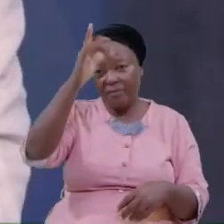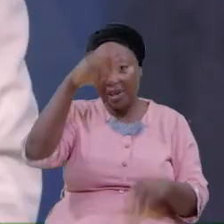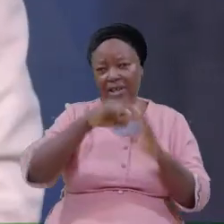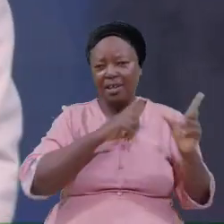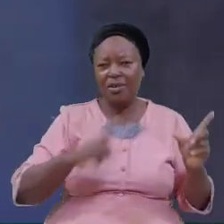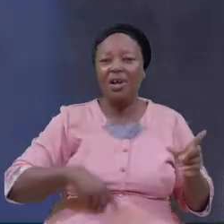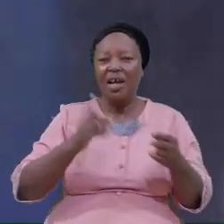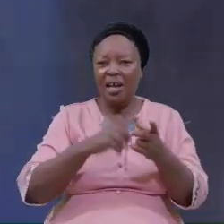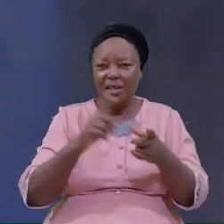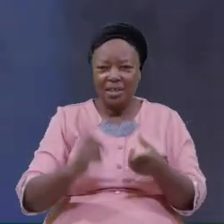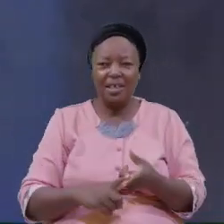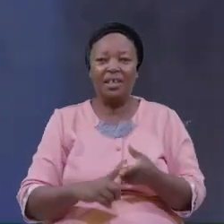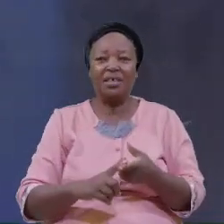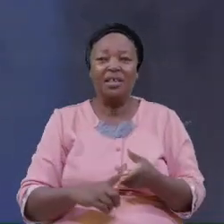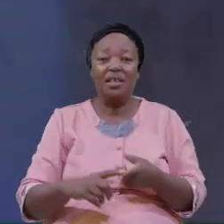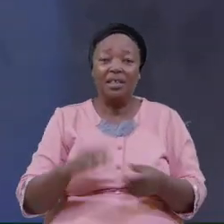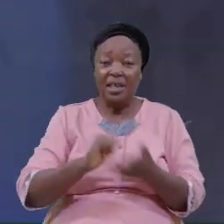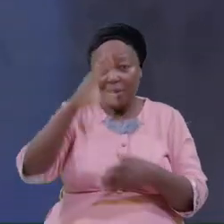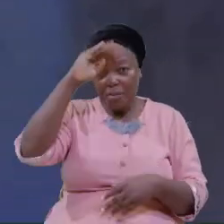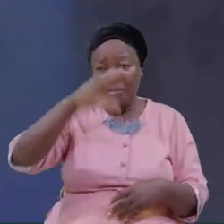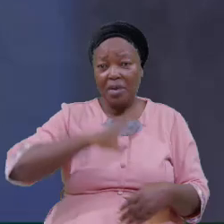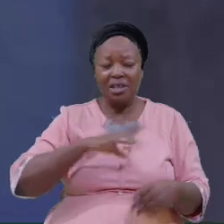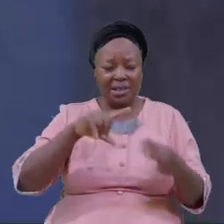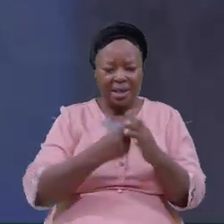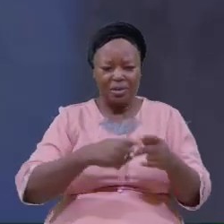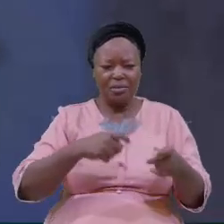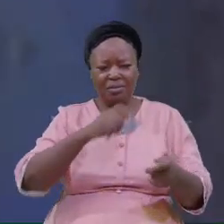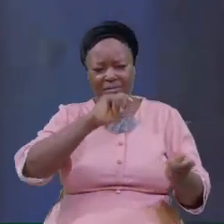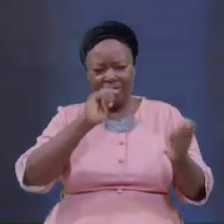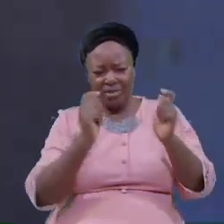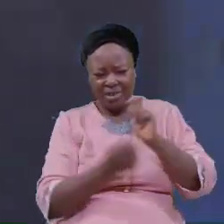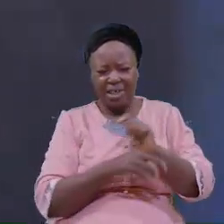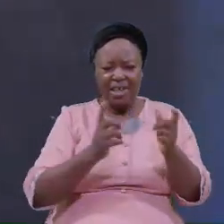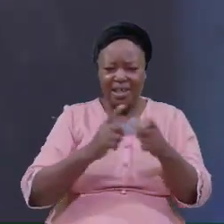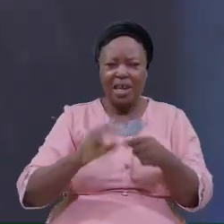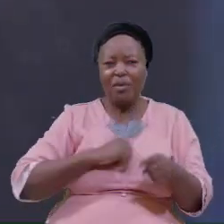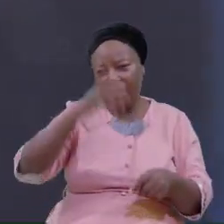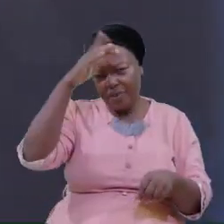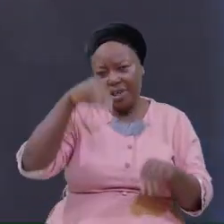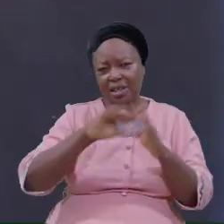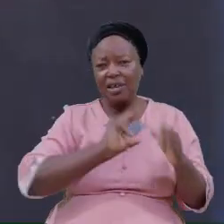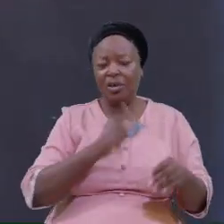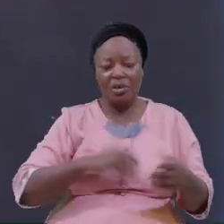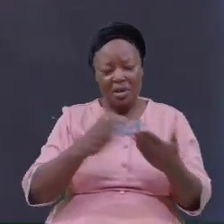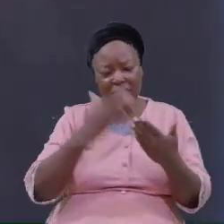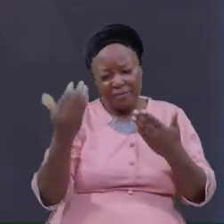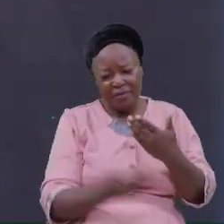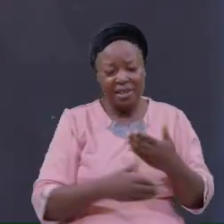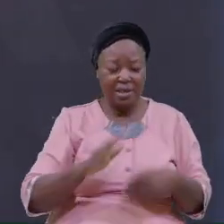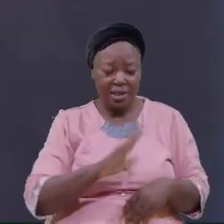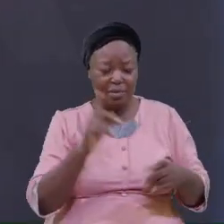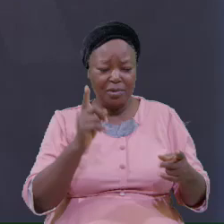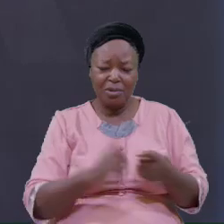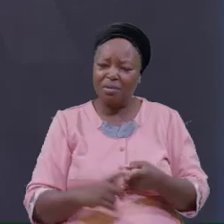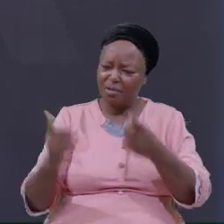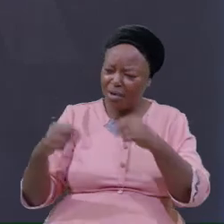he began to change. And I invited him. I say, what about going with me to the gospel church